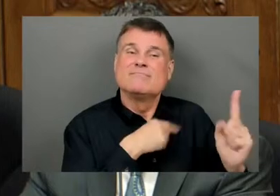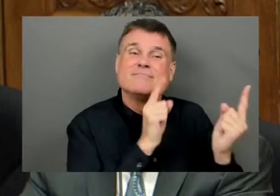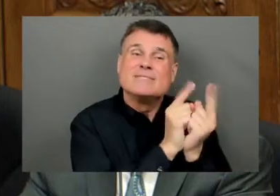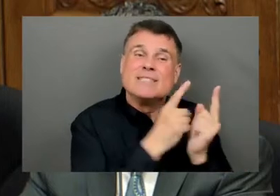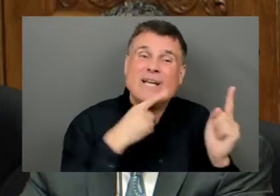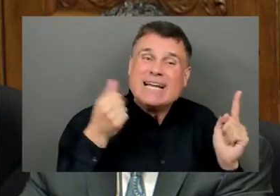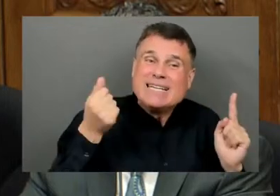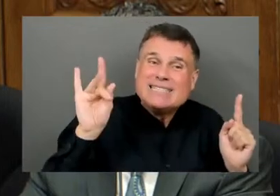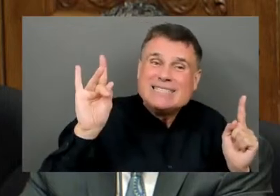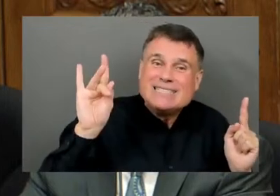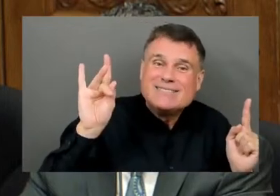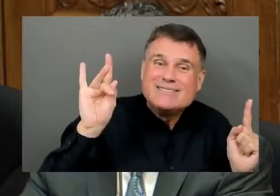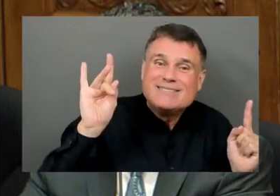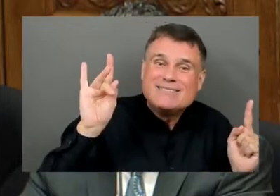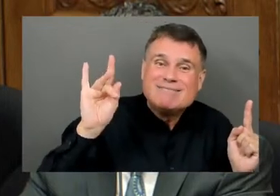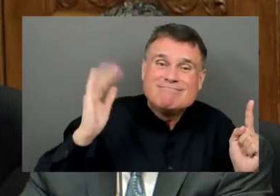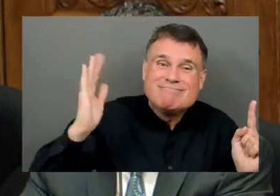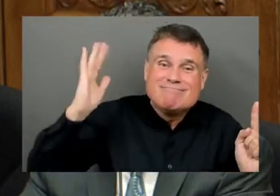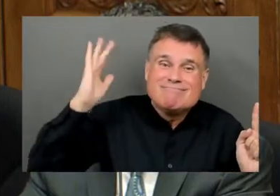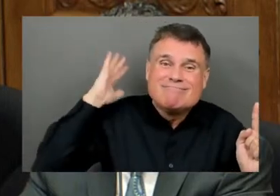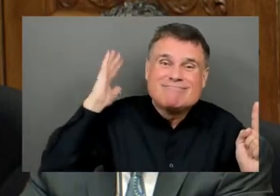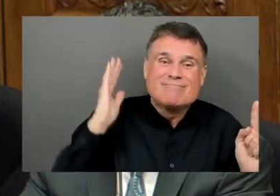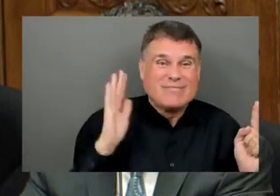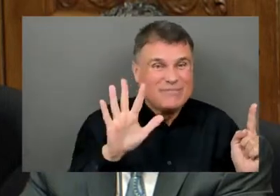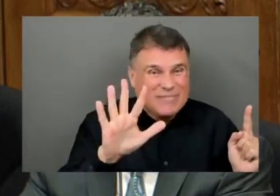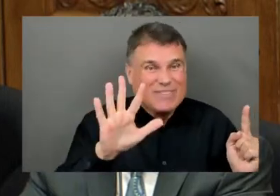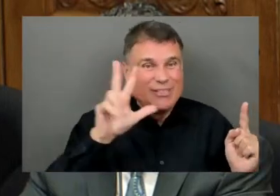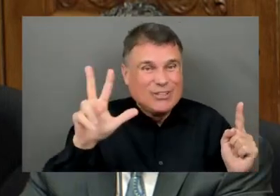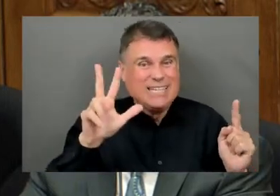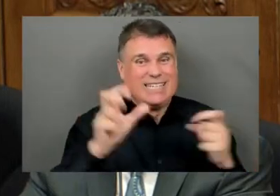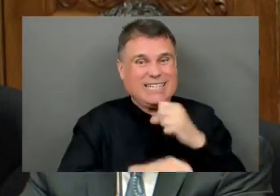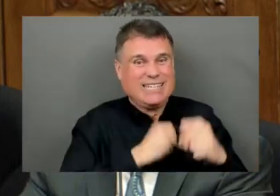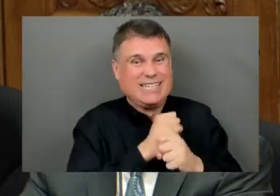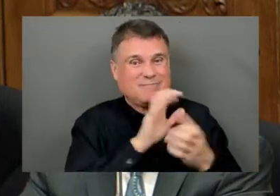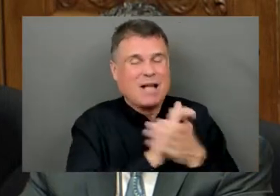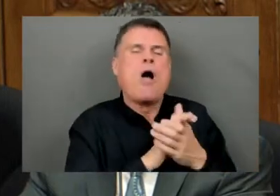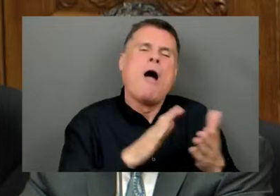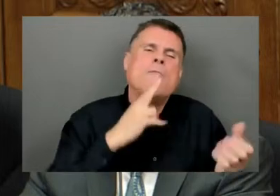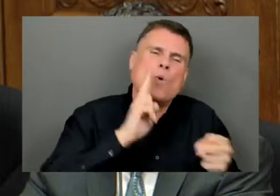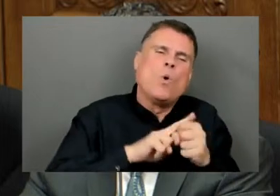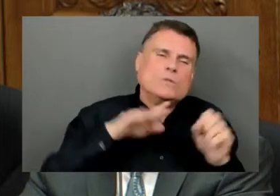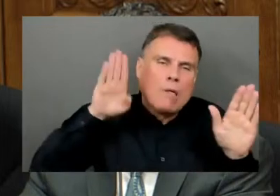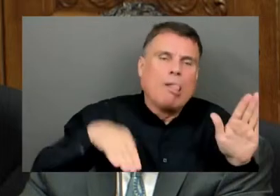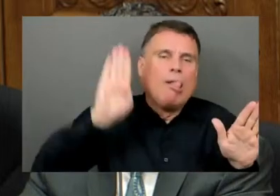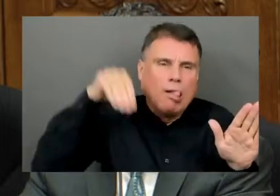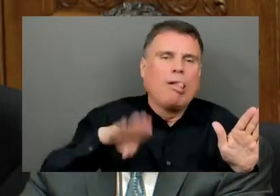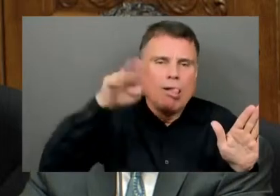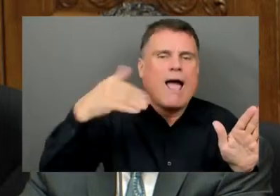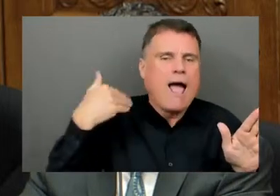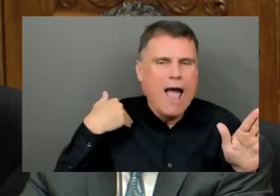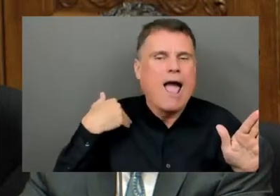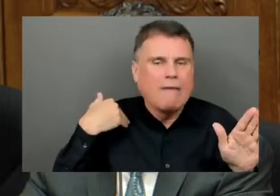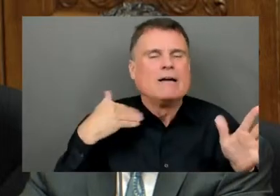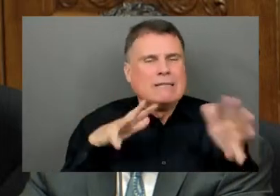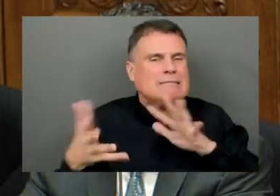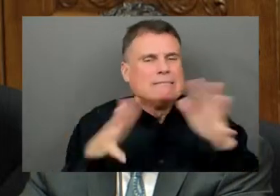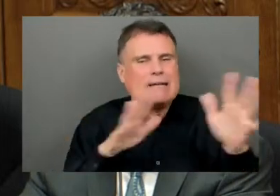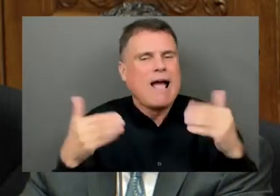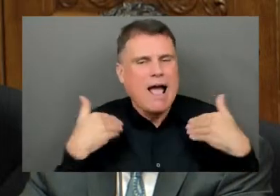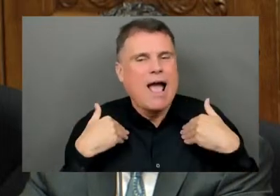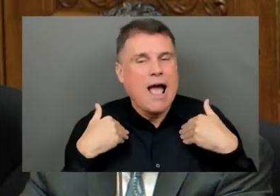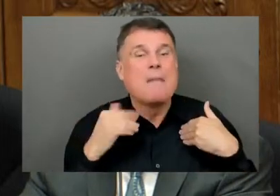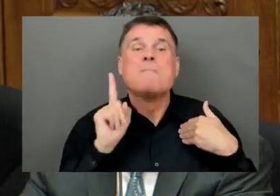in 53 years, we expect those shaky times. But really, I can say that I would not